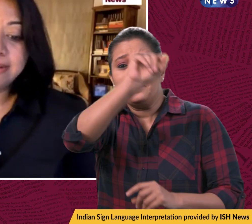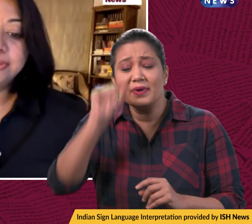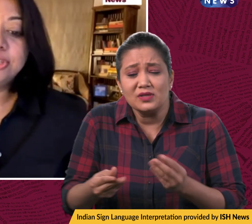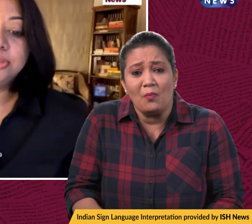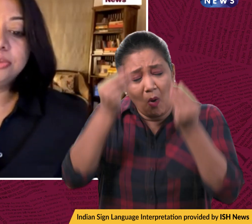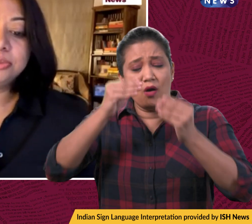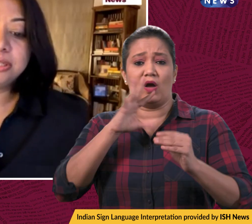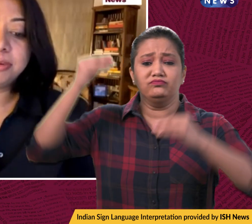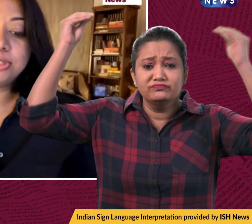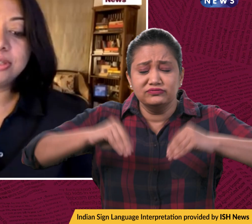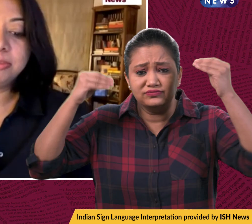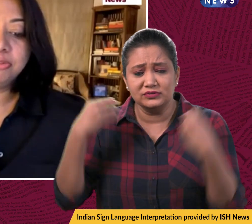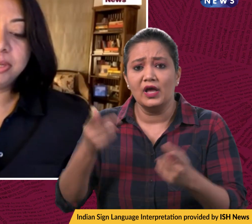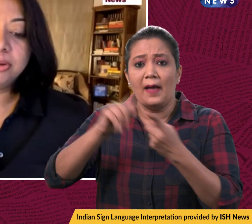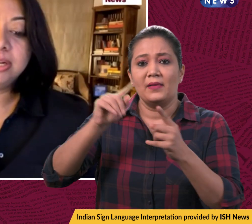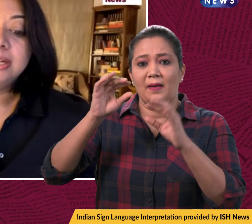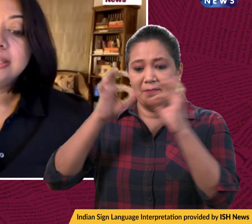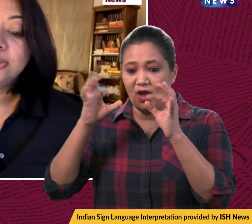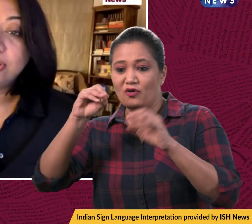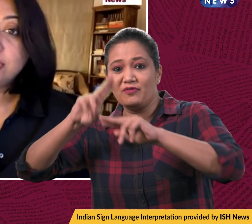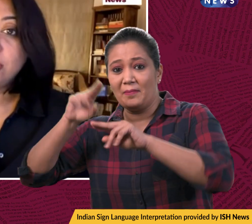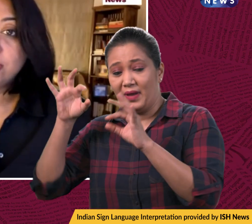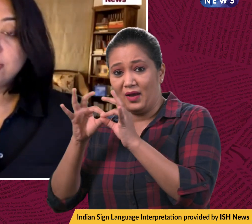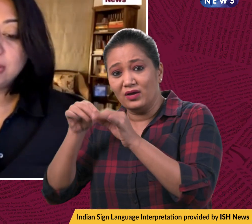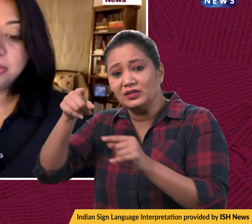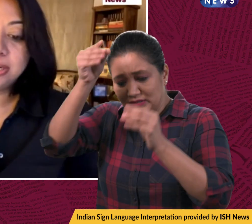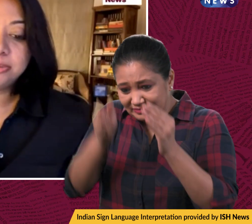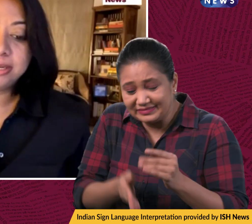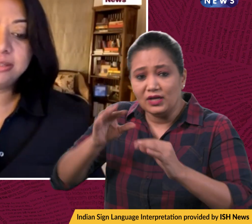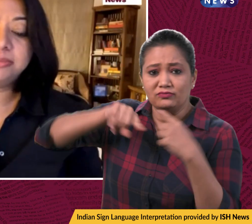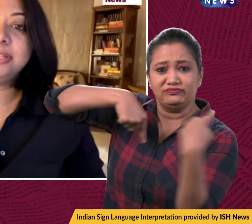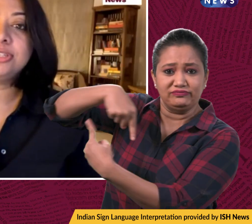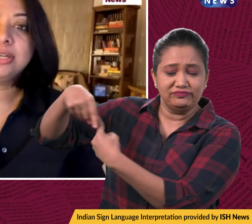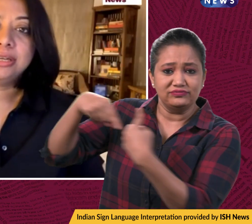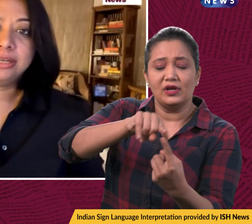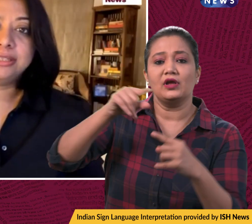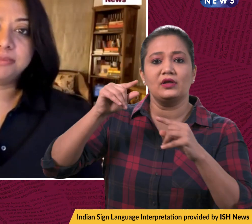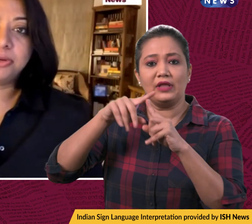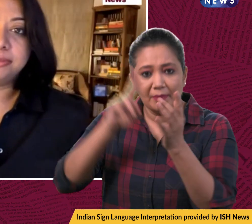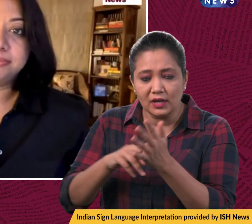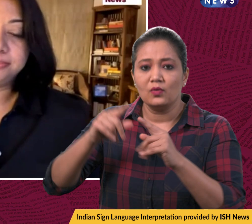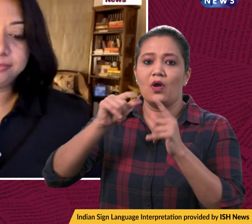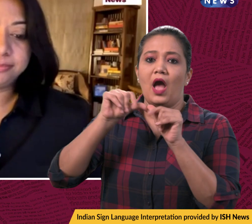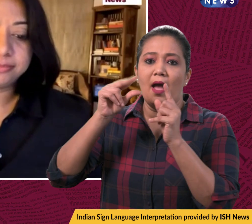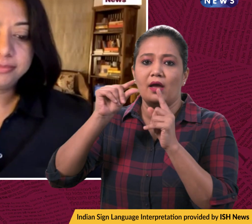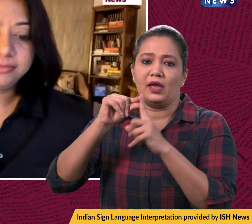than average due to the depression in the Bay of Bengal that crossed the coast of Tamil Nadu and Andhra Pradesh early this morning.